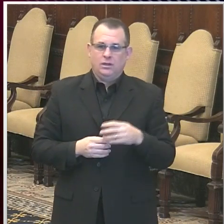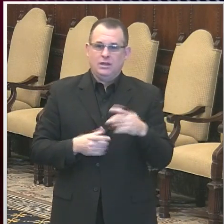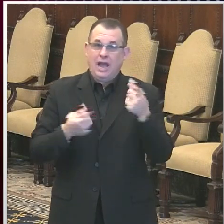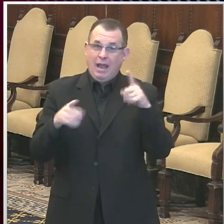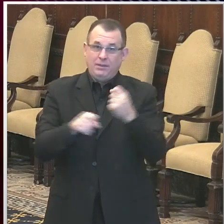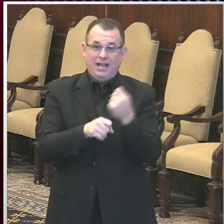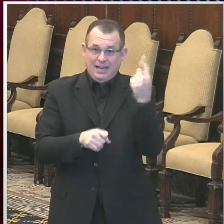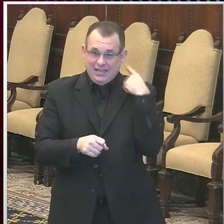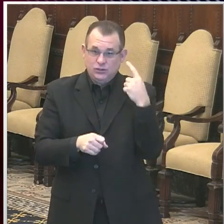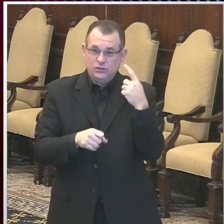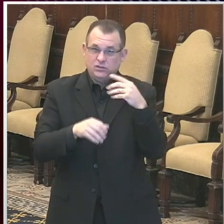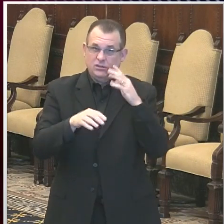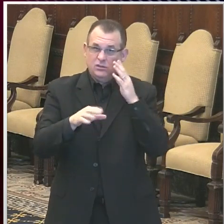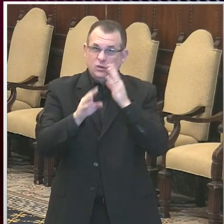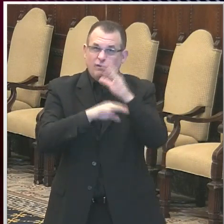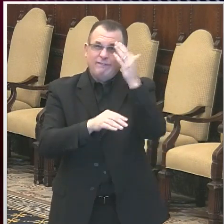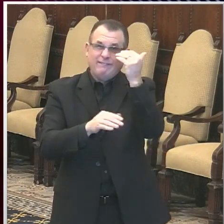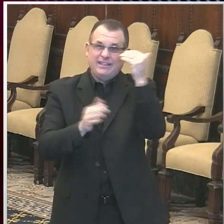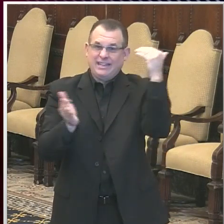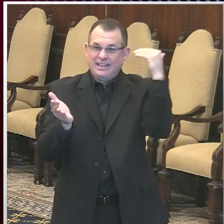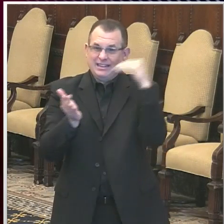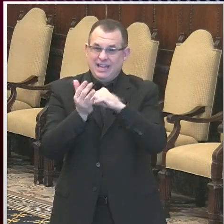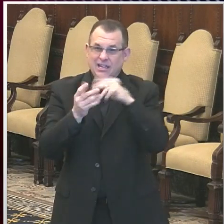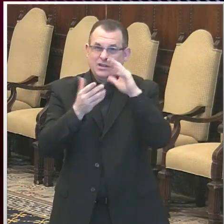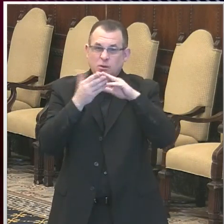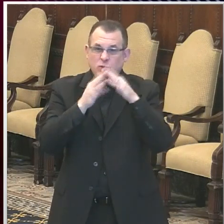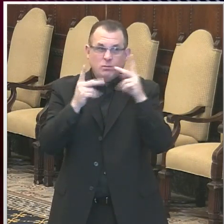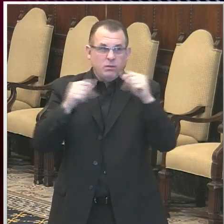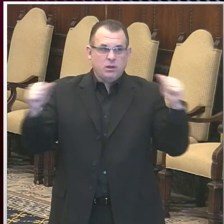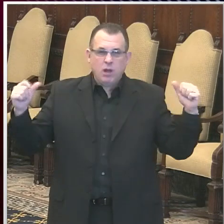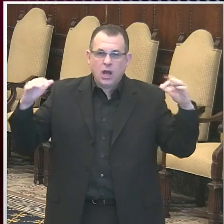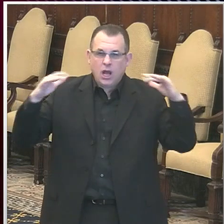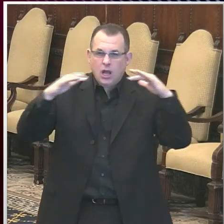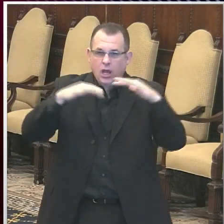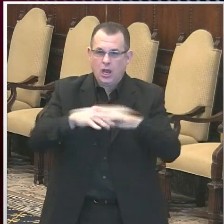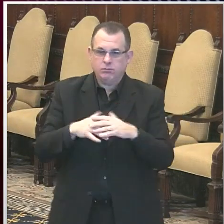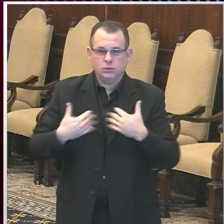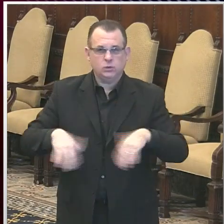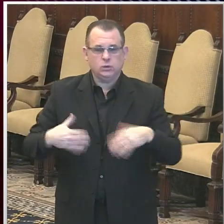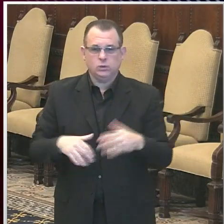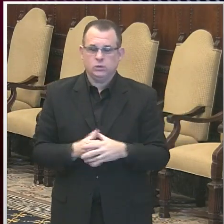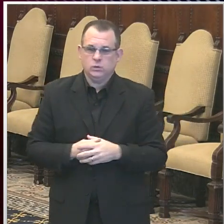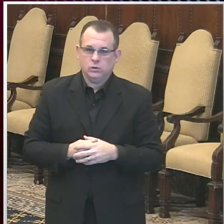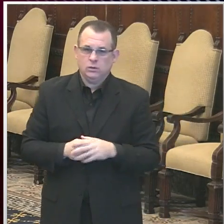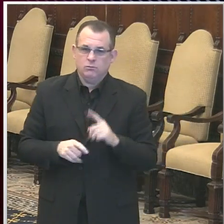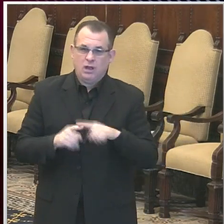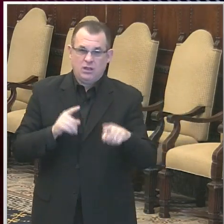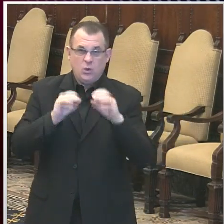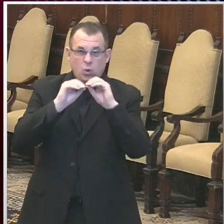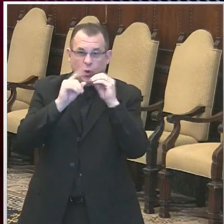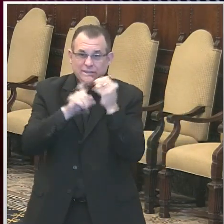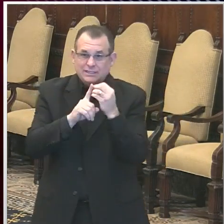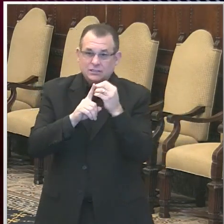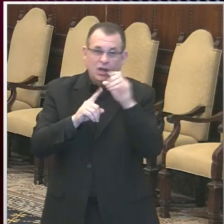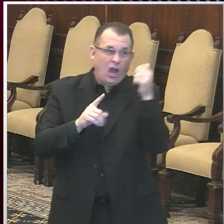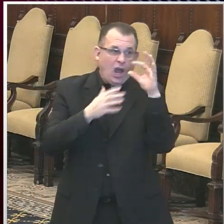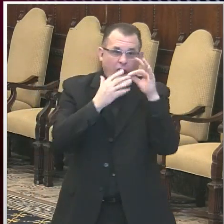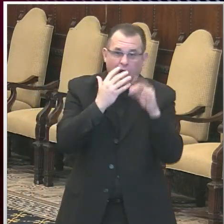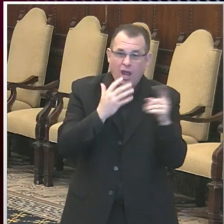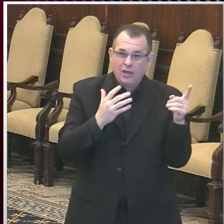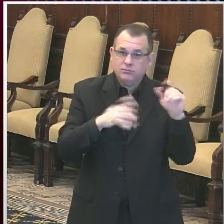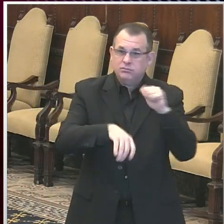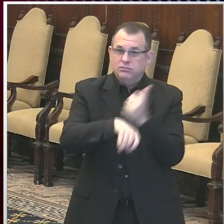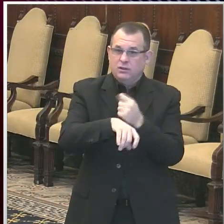over 15,000 Muslim community members attended. But the organization has designed an alternative experience for